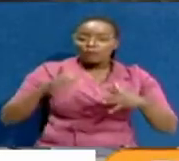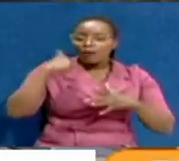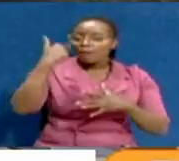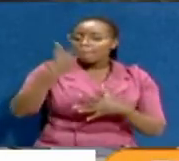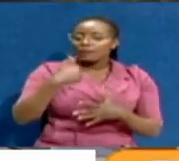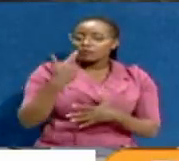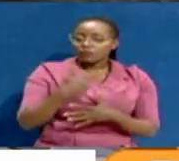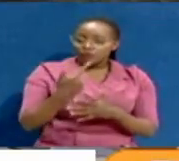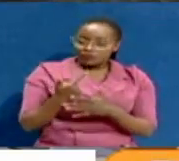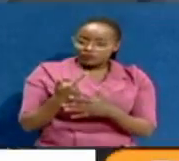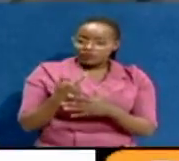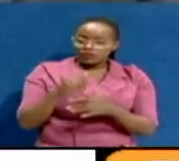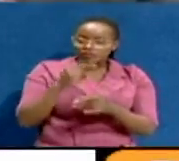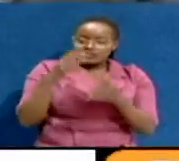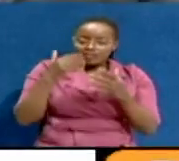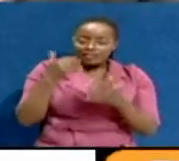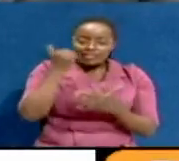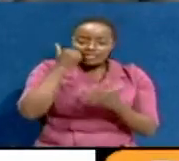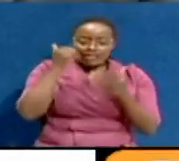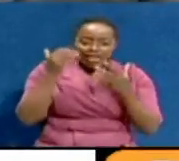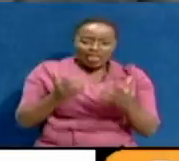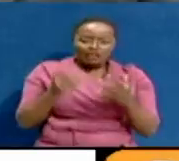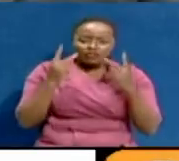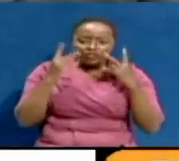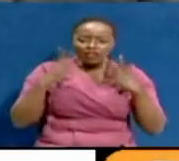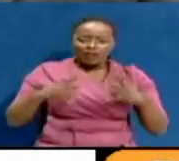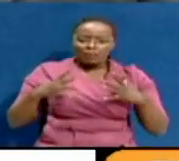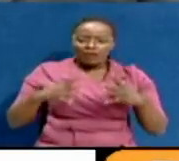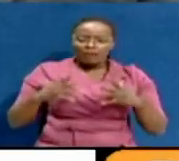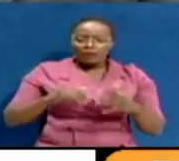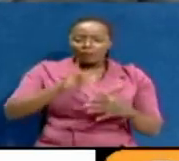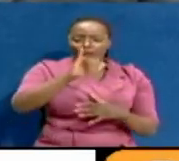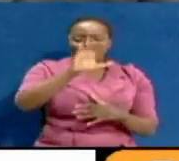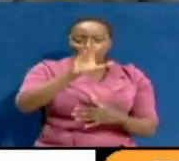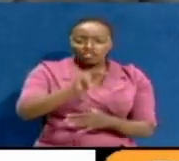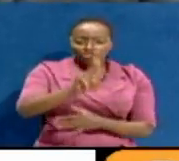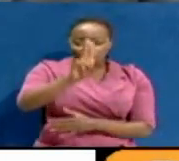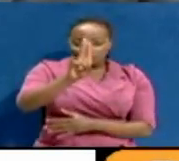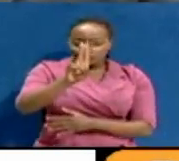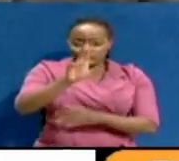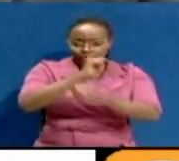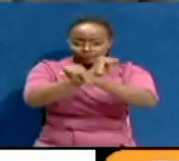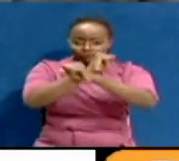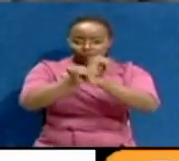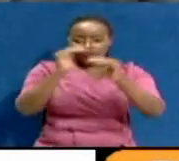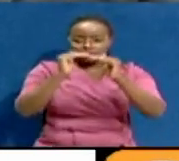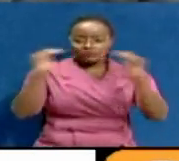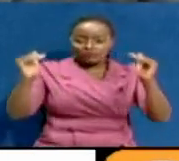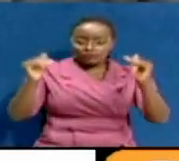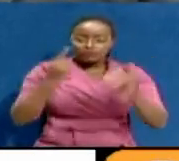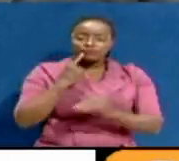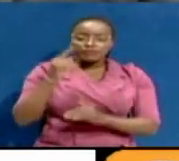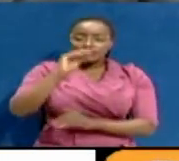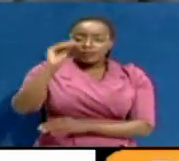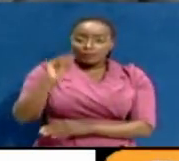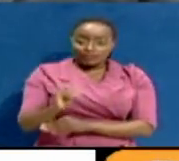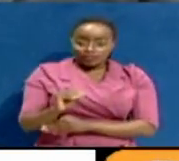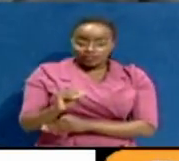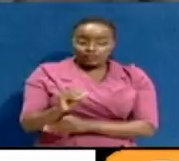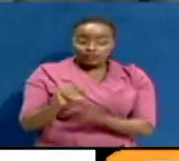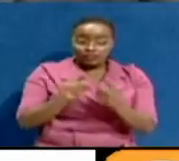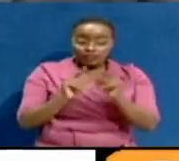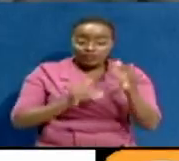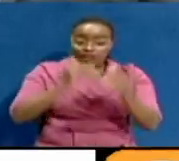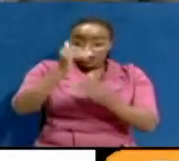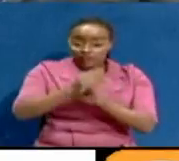going to get the most severe kind of illness, the kind of people we're seeing landing in ICU and so on, the protection levels are 100%.